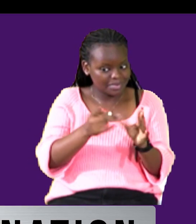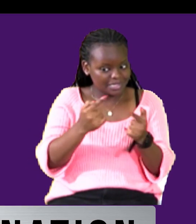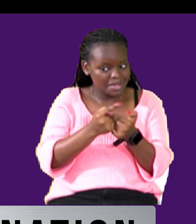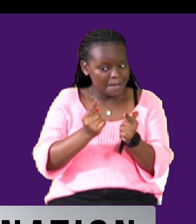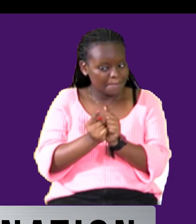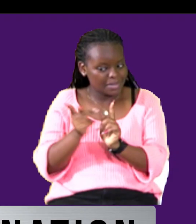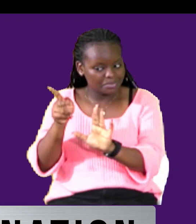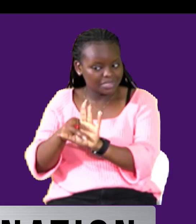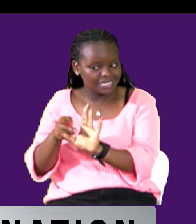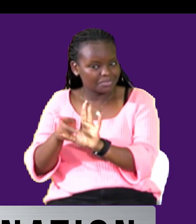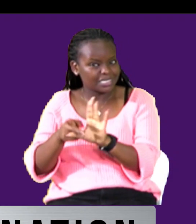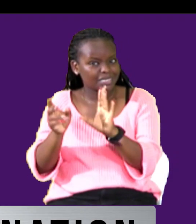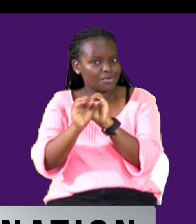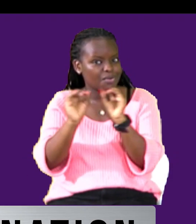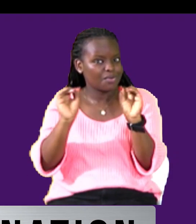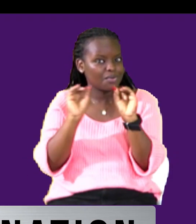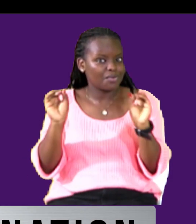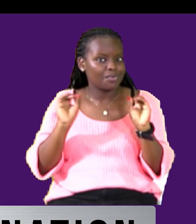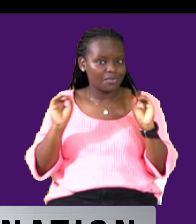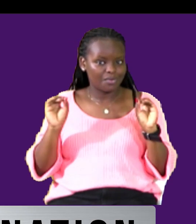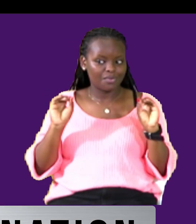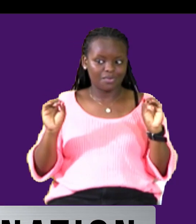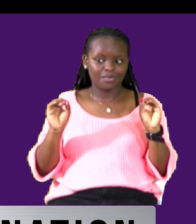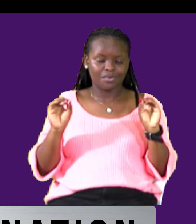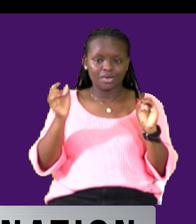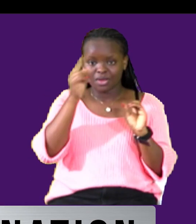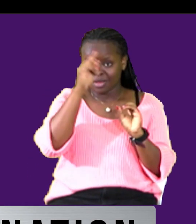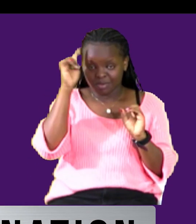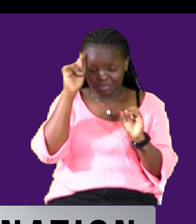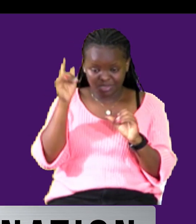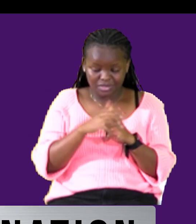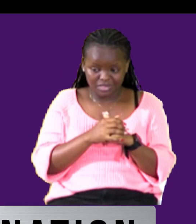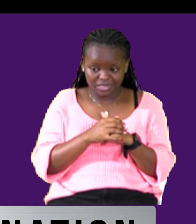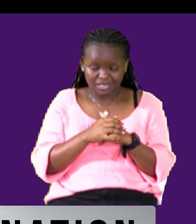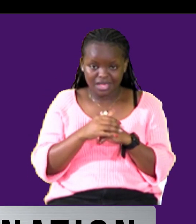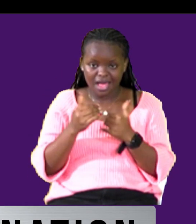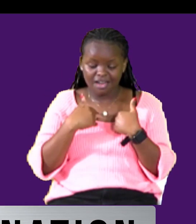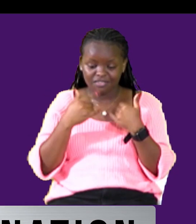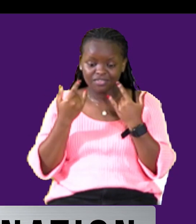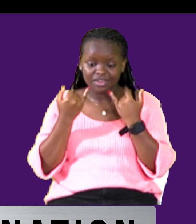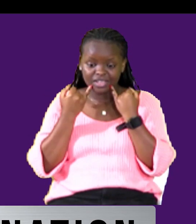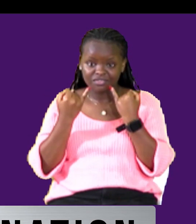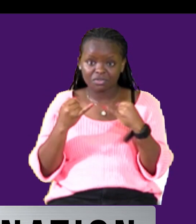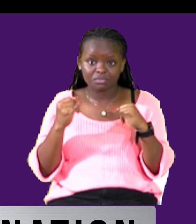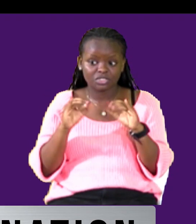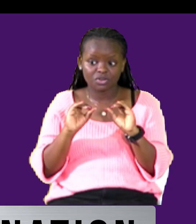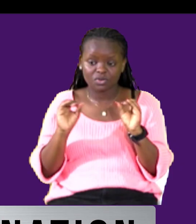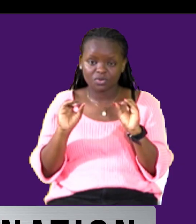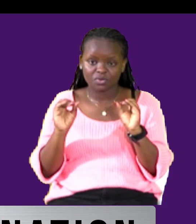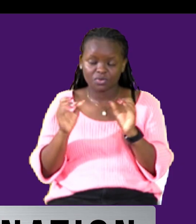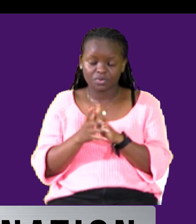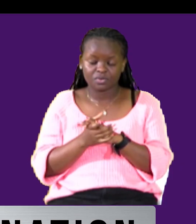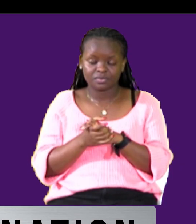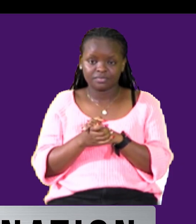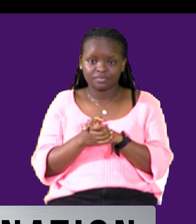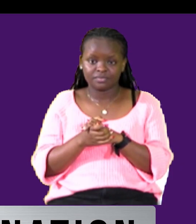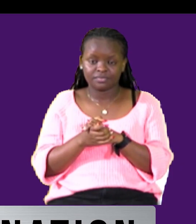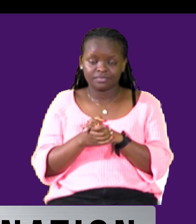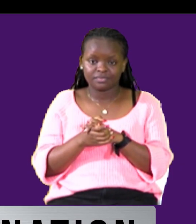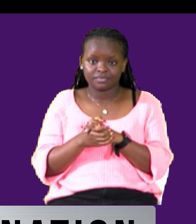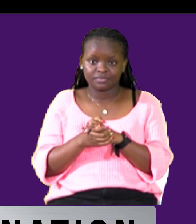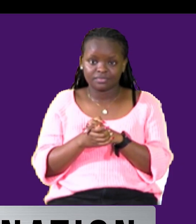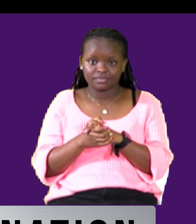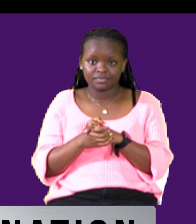not participating. You are participating dismally. Yeah. Why? Because you don't have the background of the information. Data does not lie, does it? No. It does not